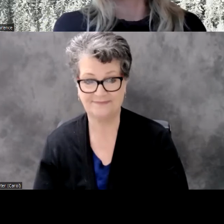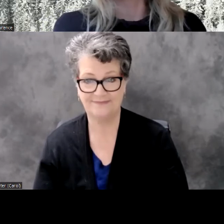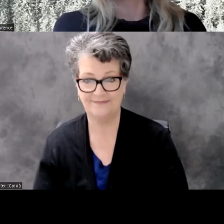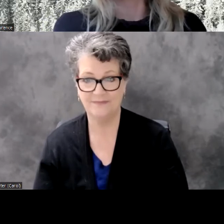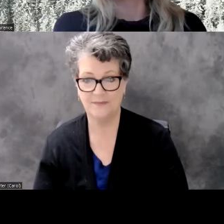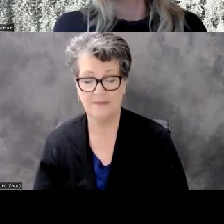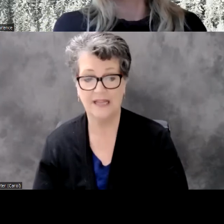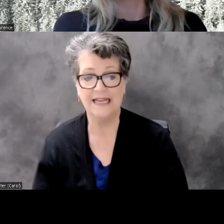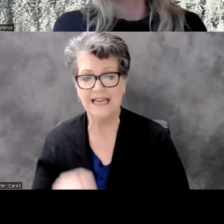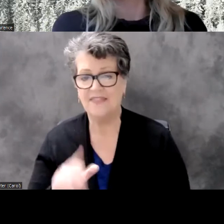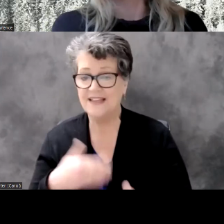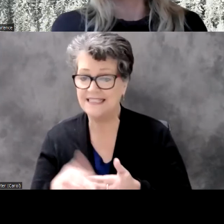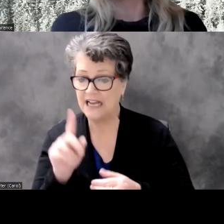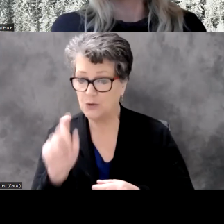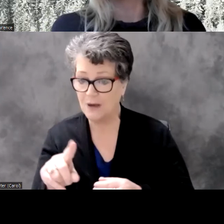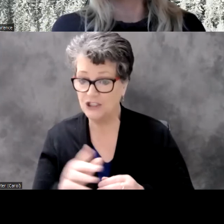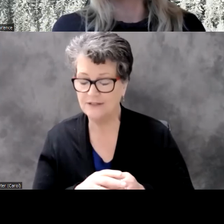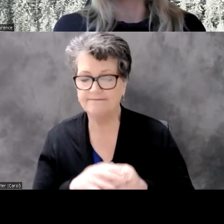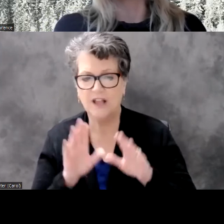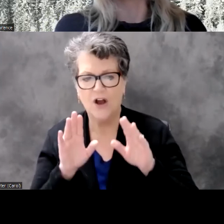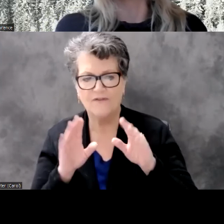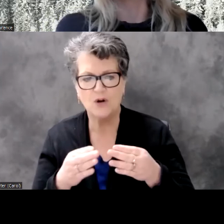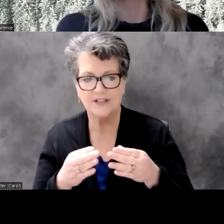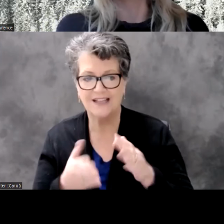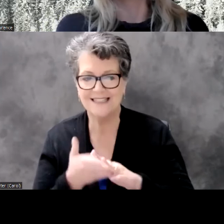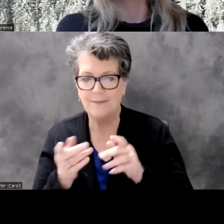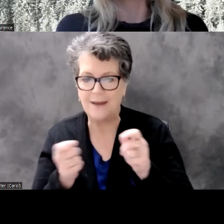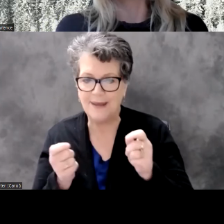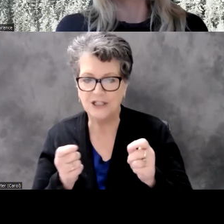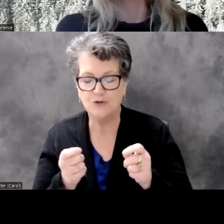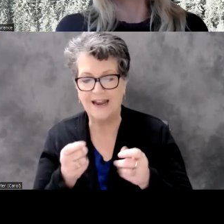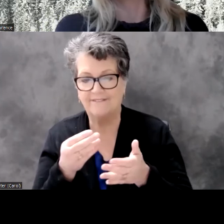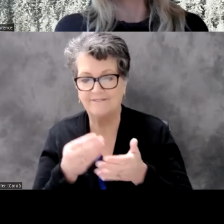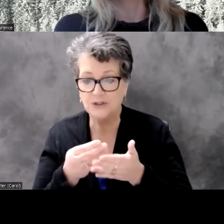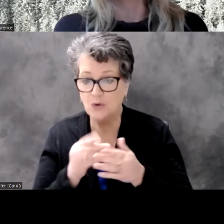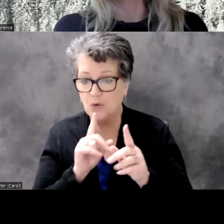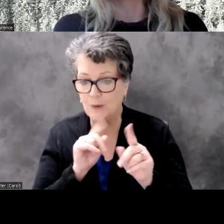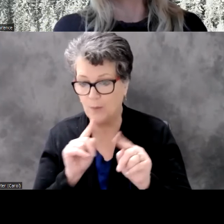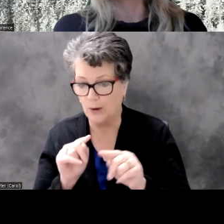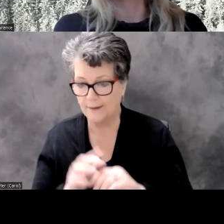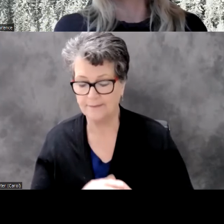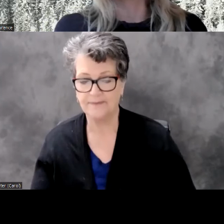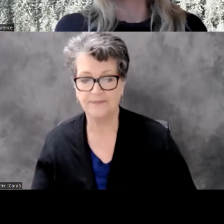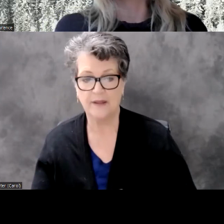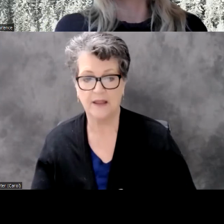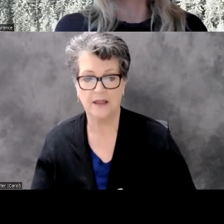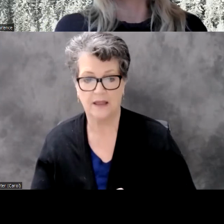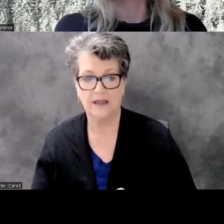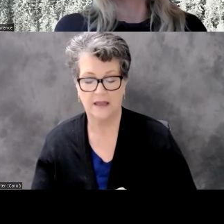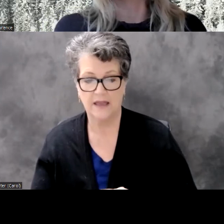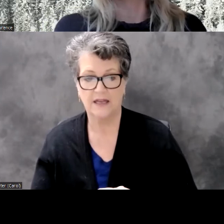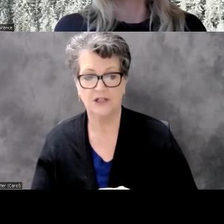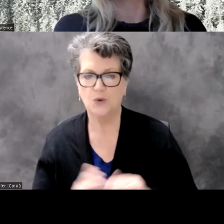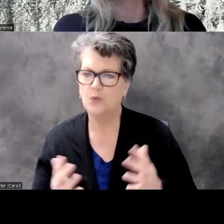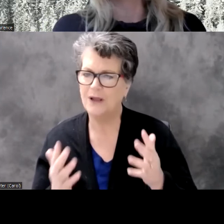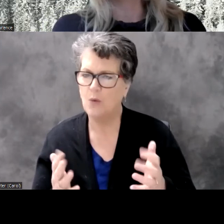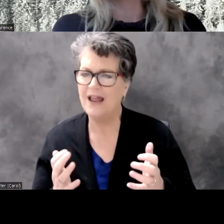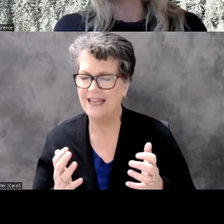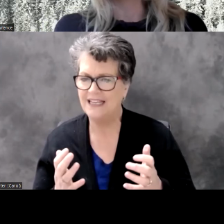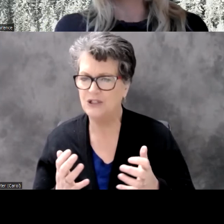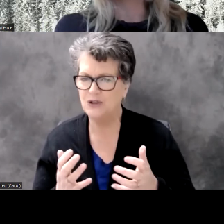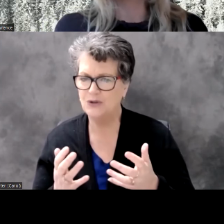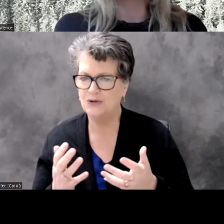So this next question is focused just on like some administrative and fiscal reporting requirements that we're looking into. So we wanted to hear from all of